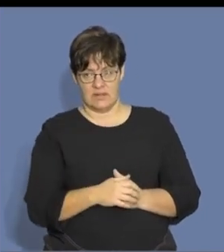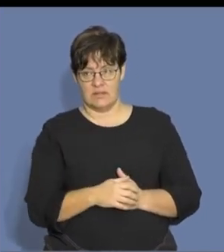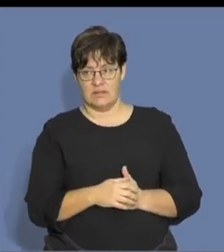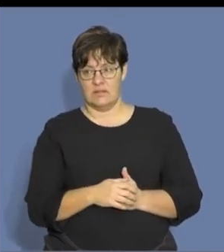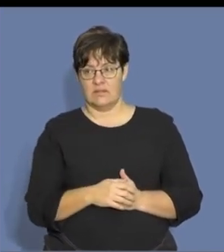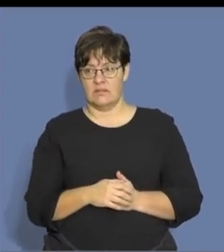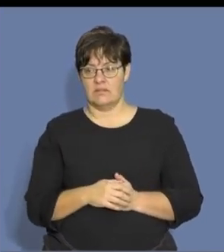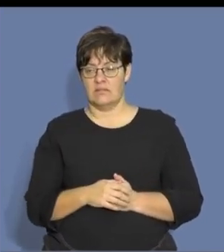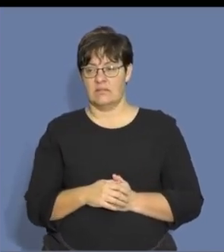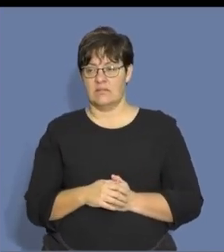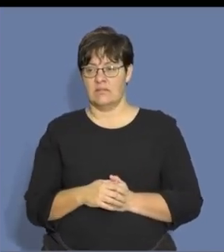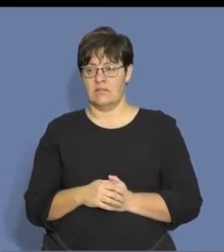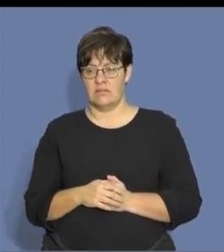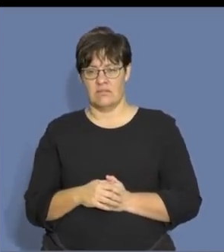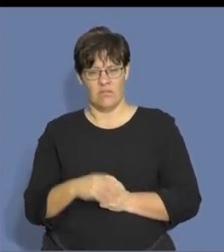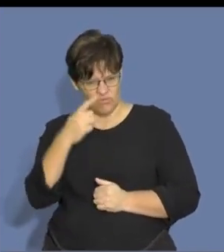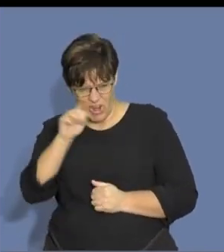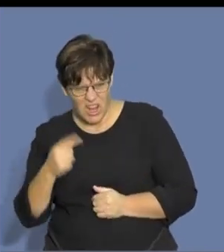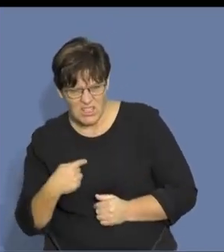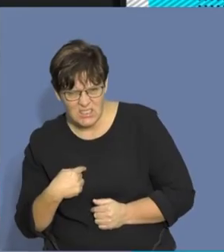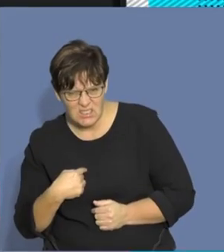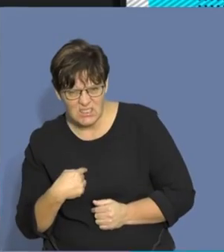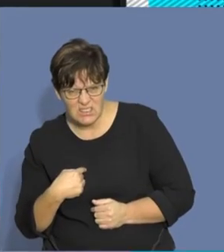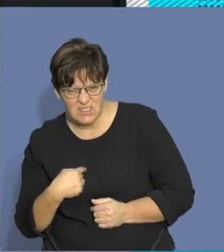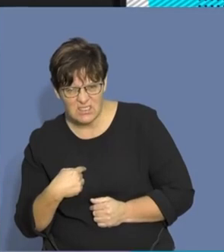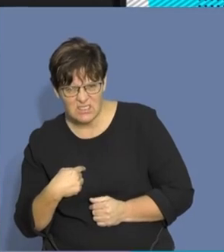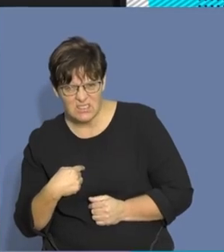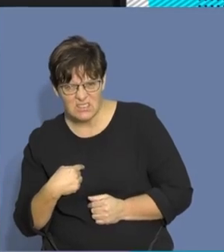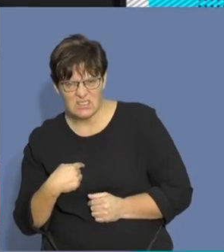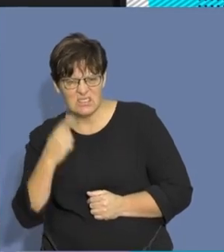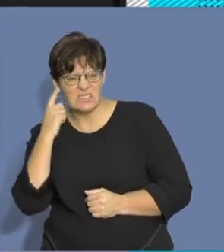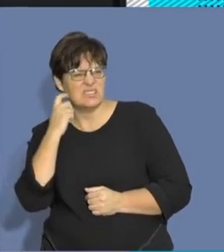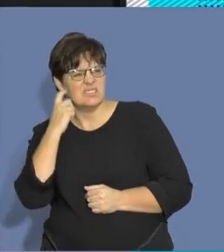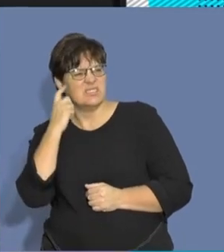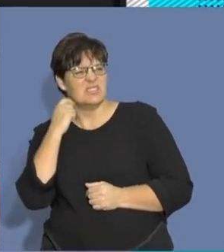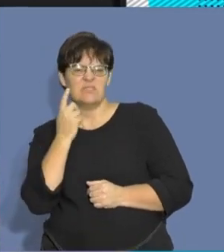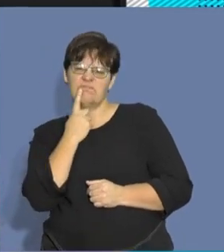and is that right? Am I on the right track here?